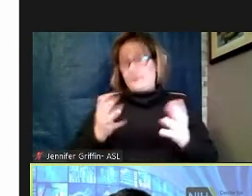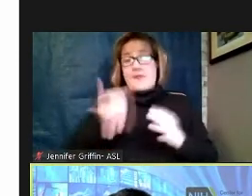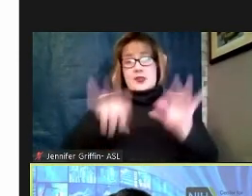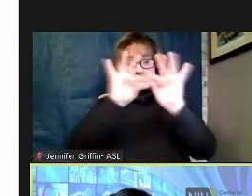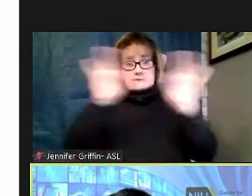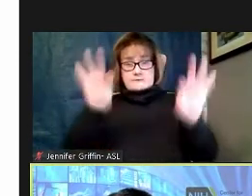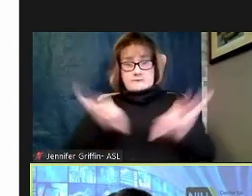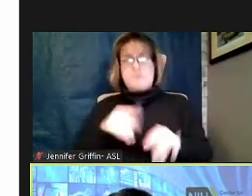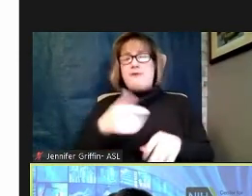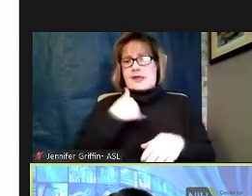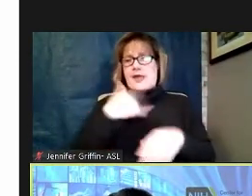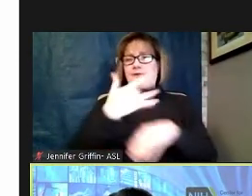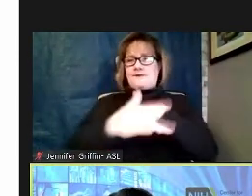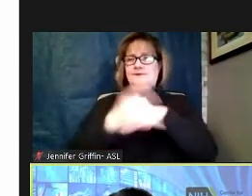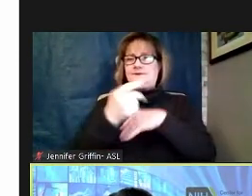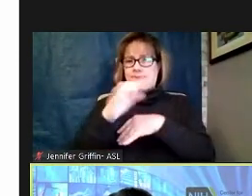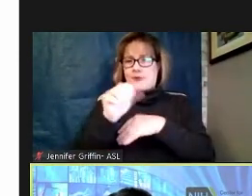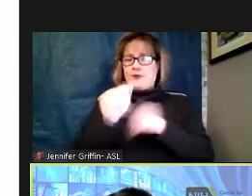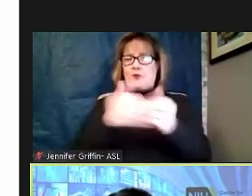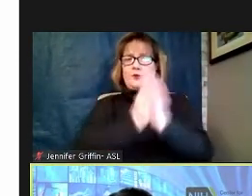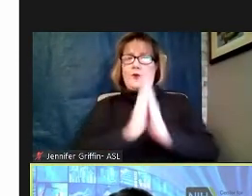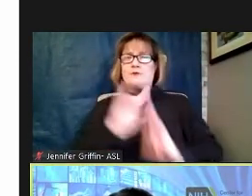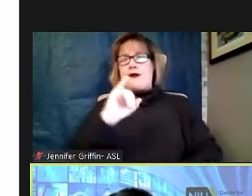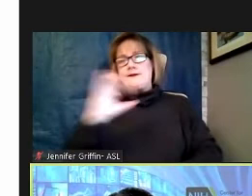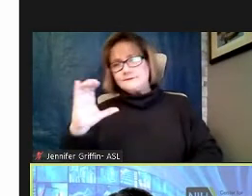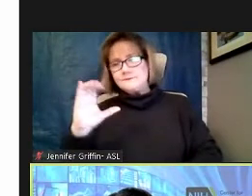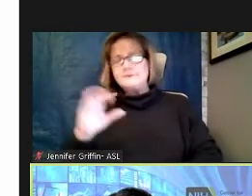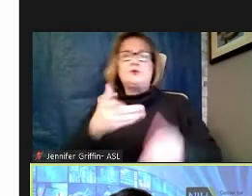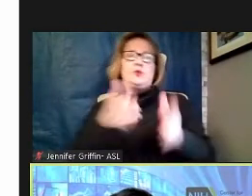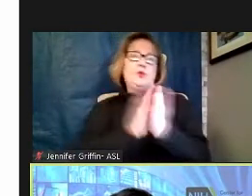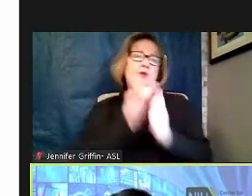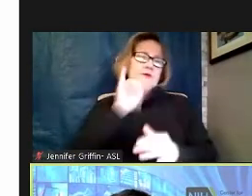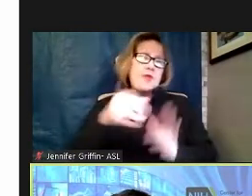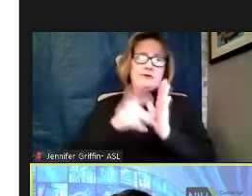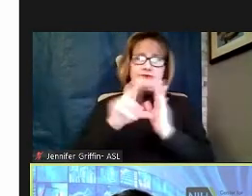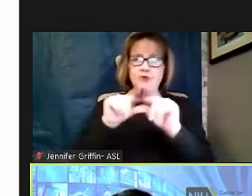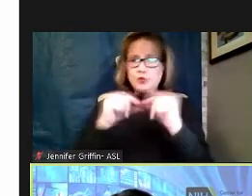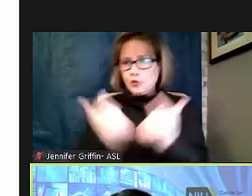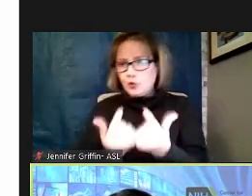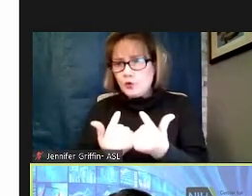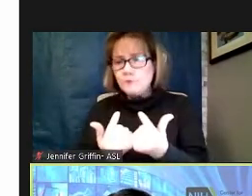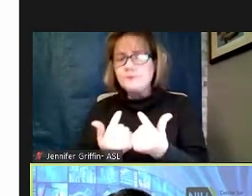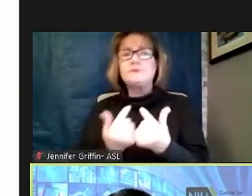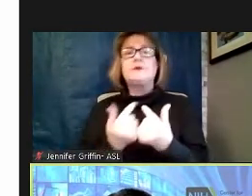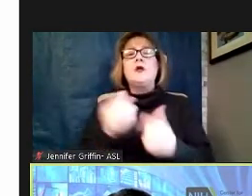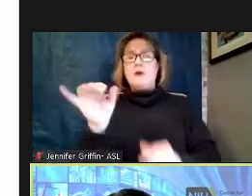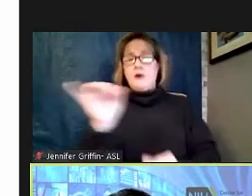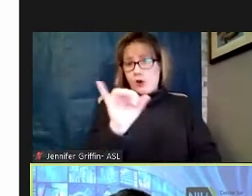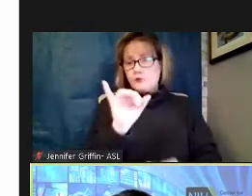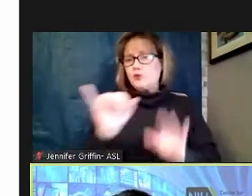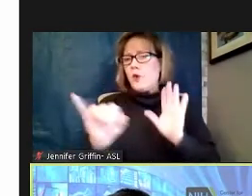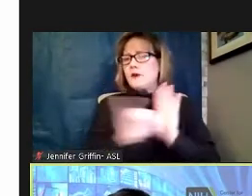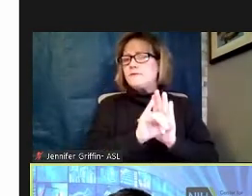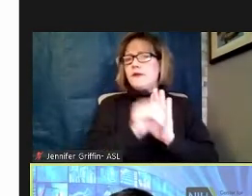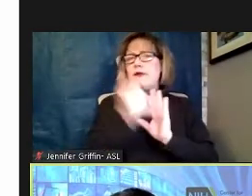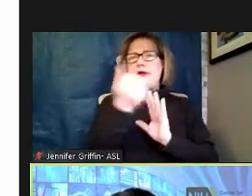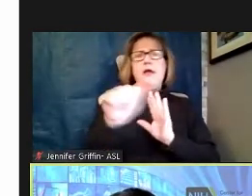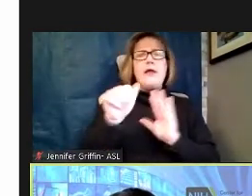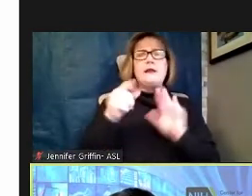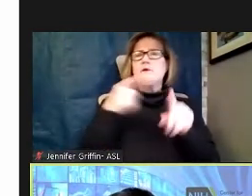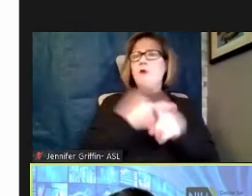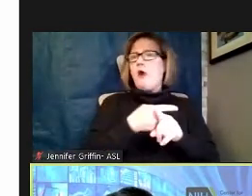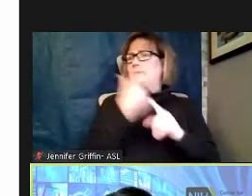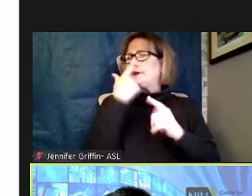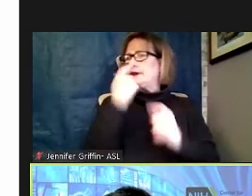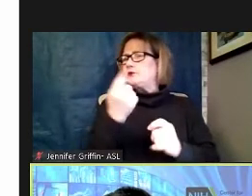has spaces for you to request the ICs, for you to request the review groups, and also to identify any conflict of interest